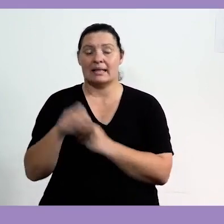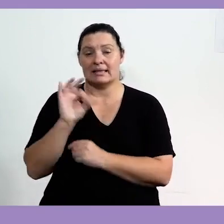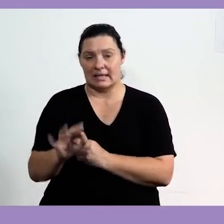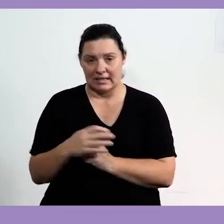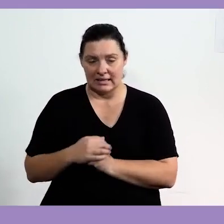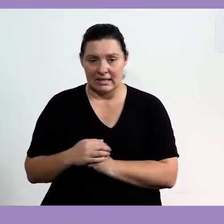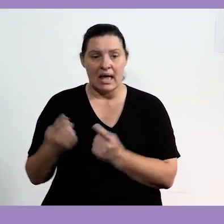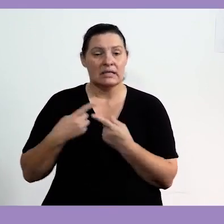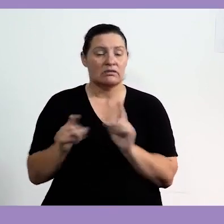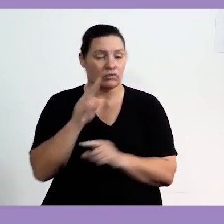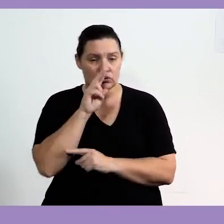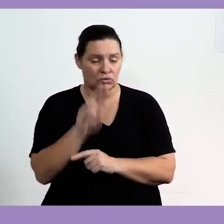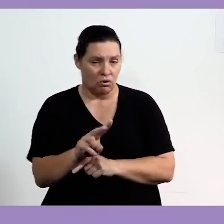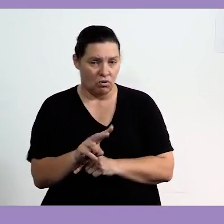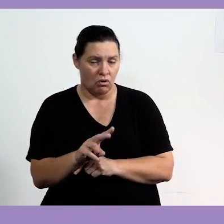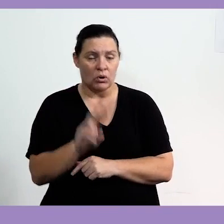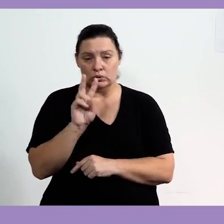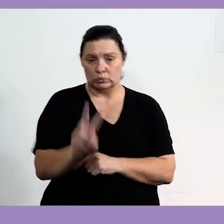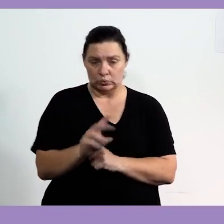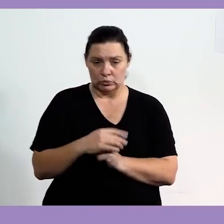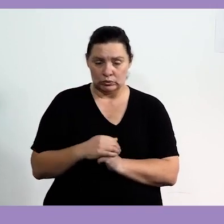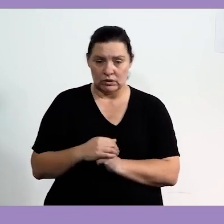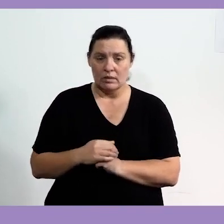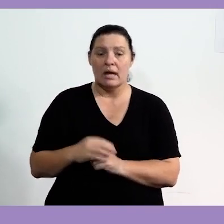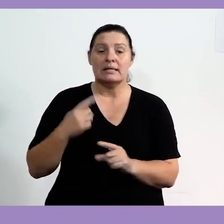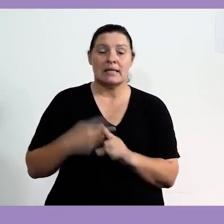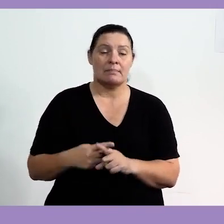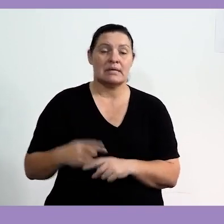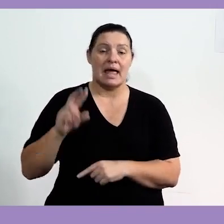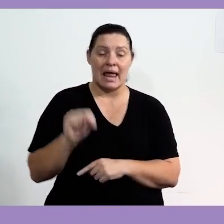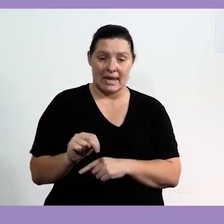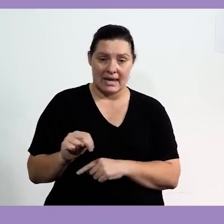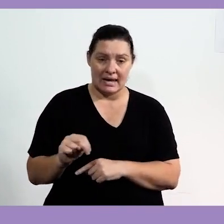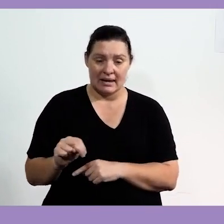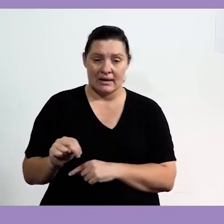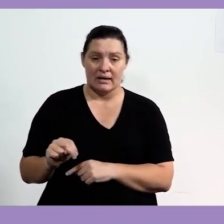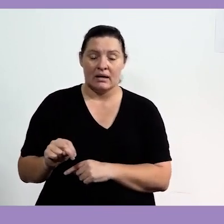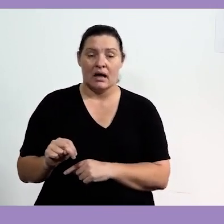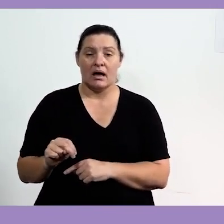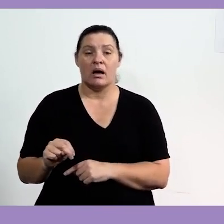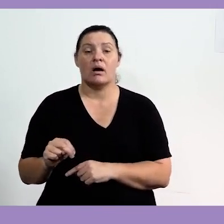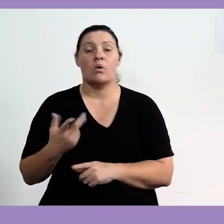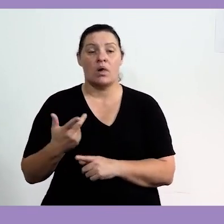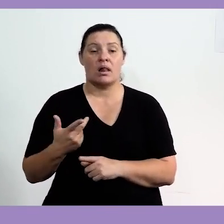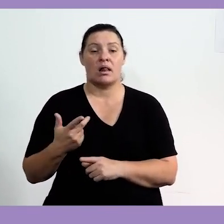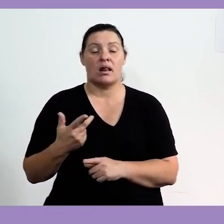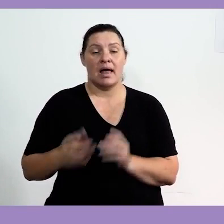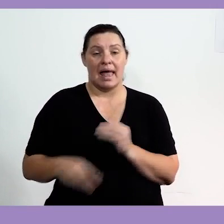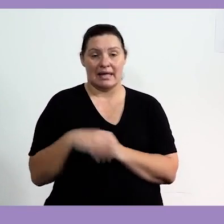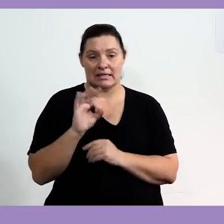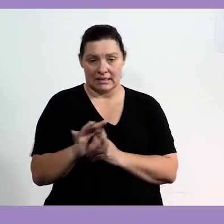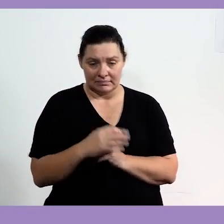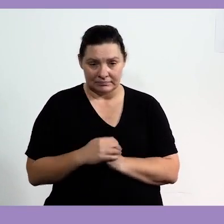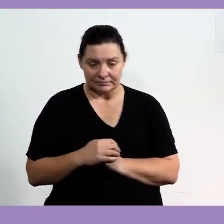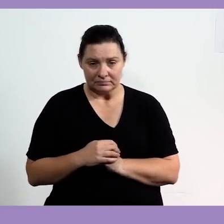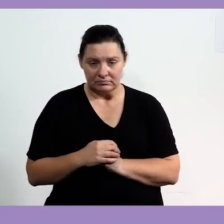to add 3. Our difference here we saw was 2. We are going to multiply that by n, and then we are going to